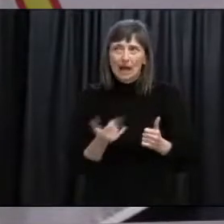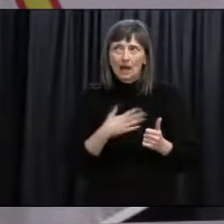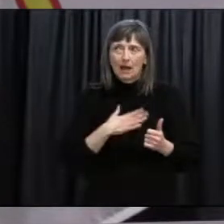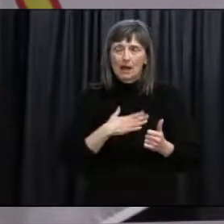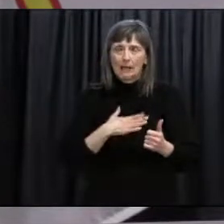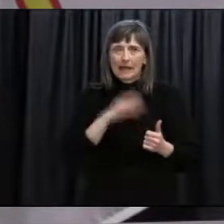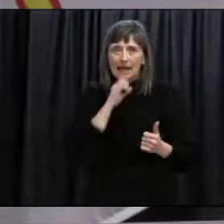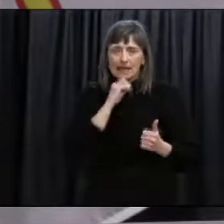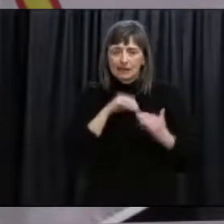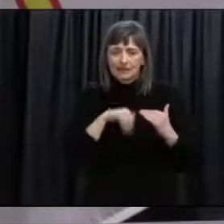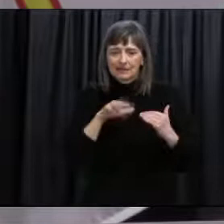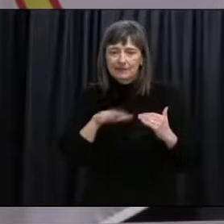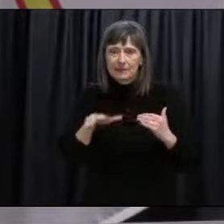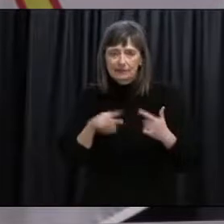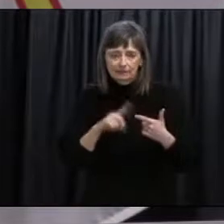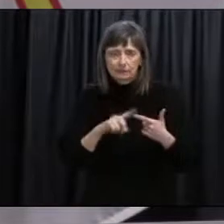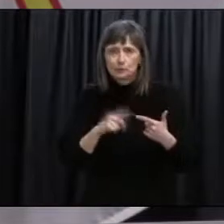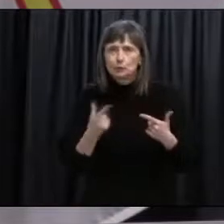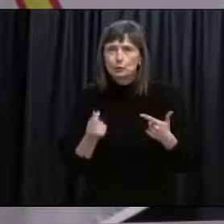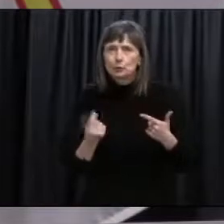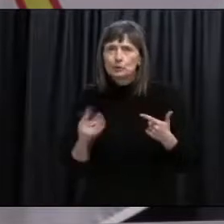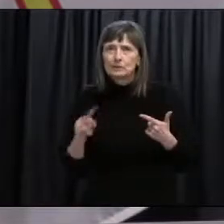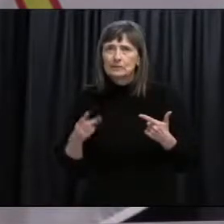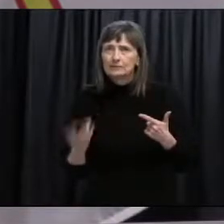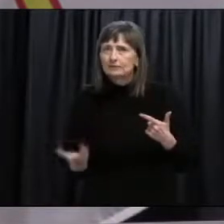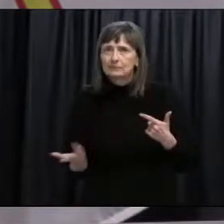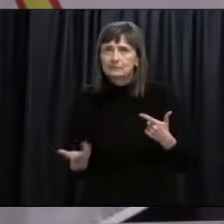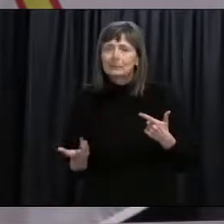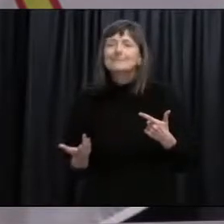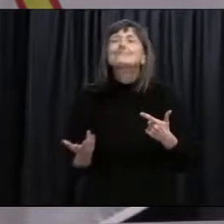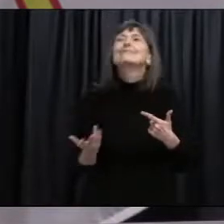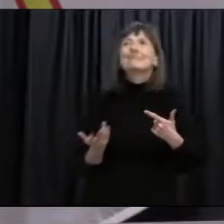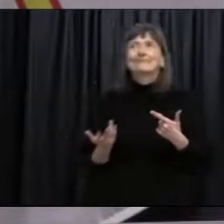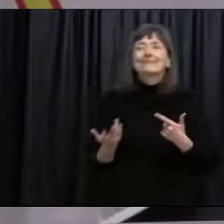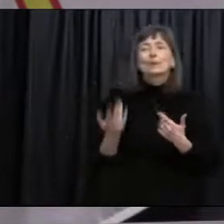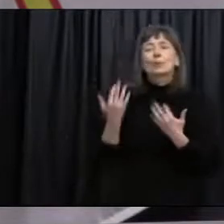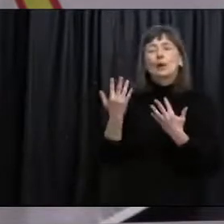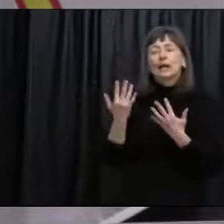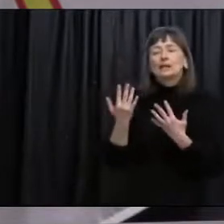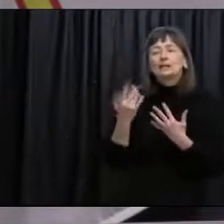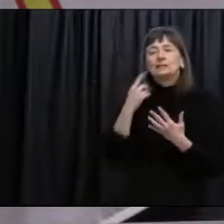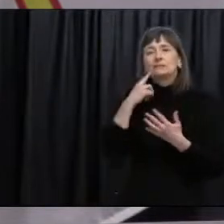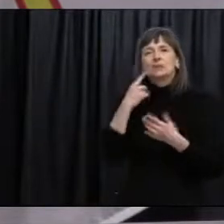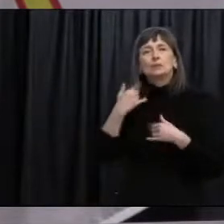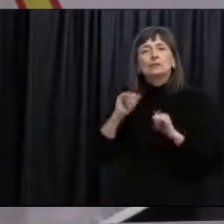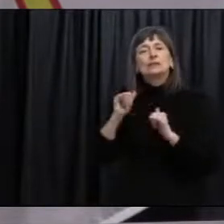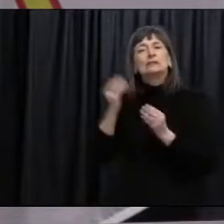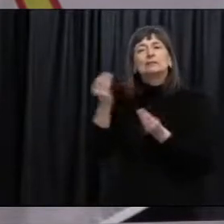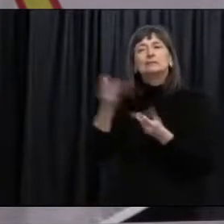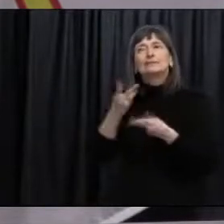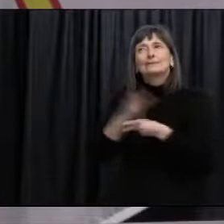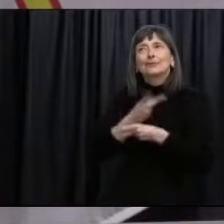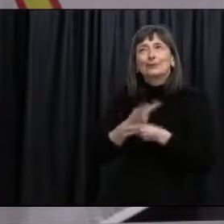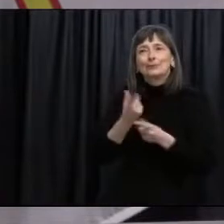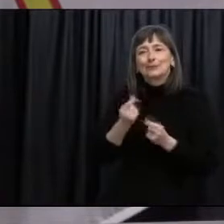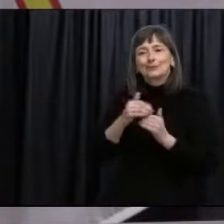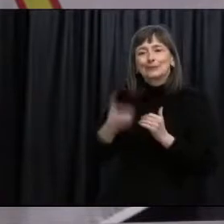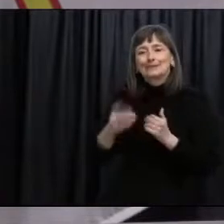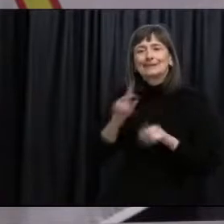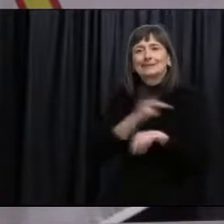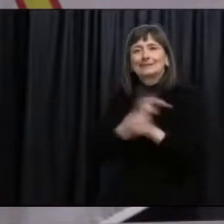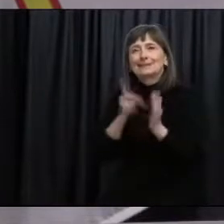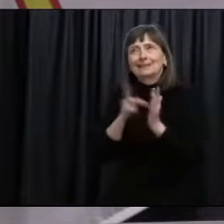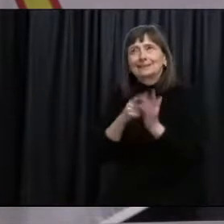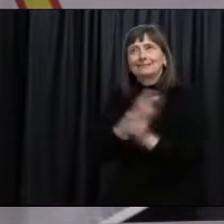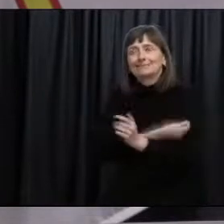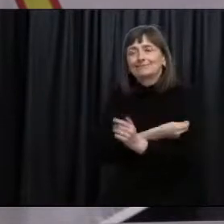are, that information is still coming in. We do have a bit of time to determine what we need to